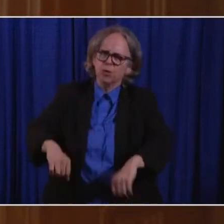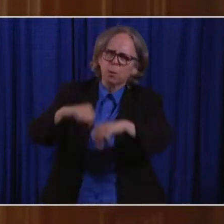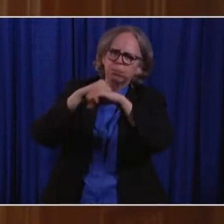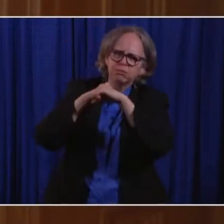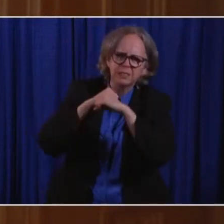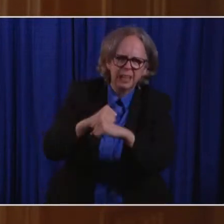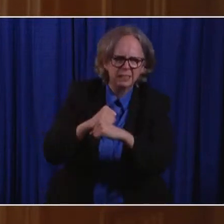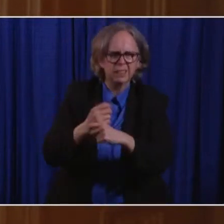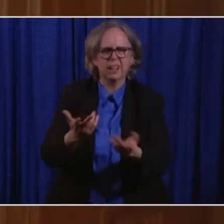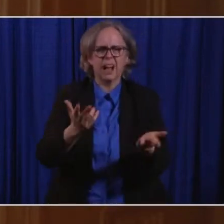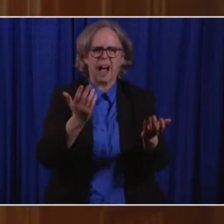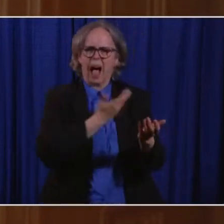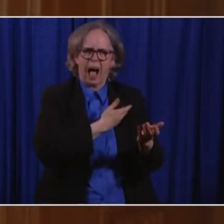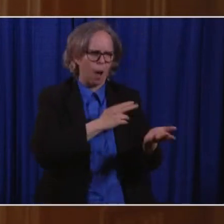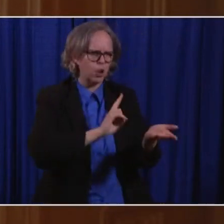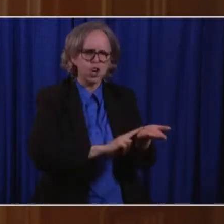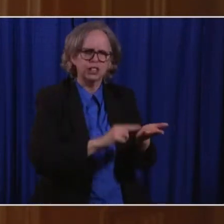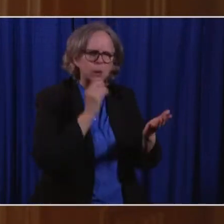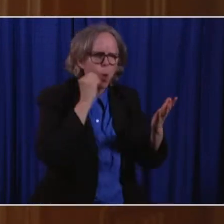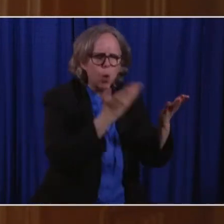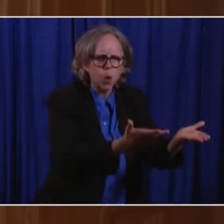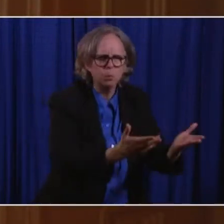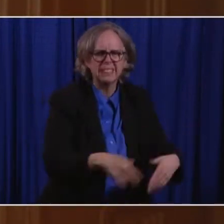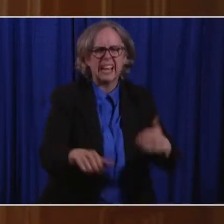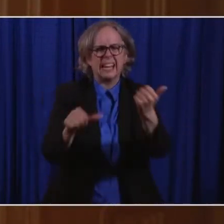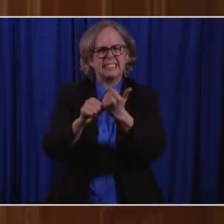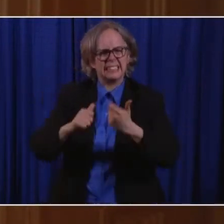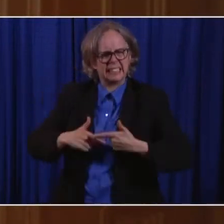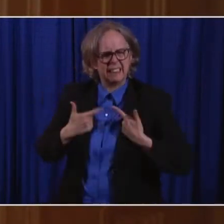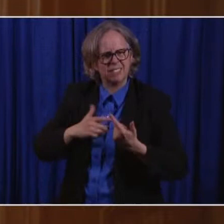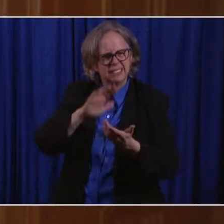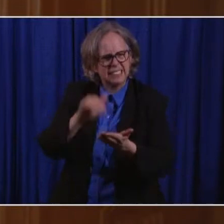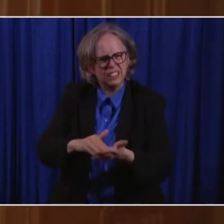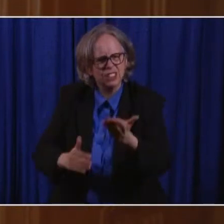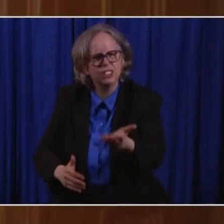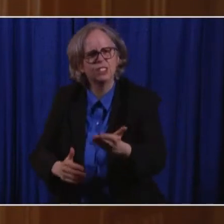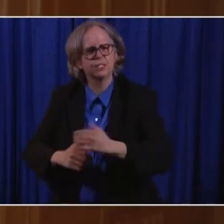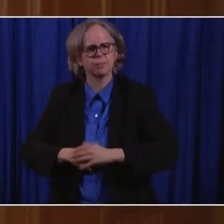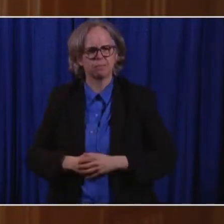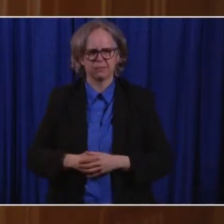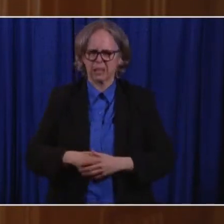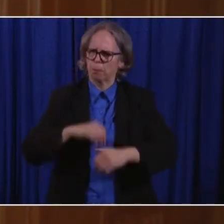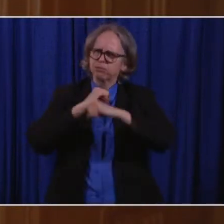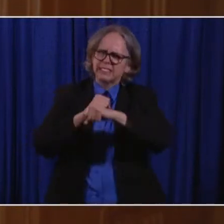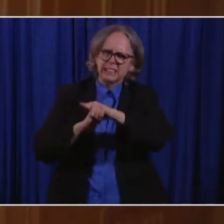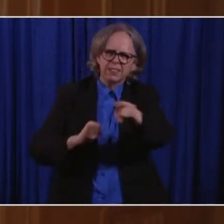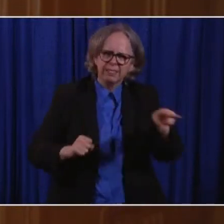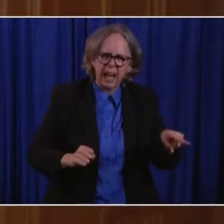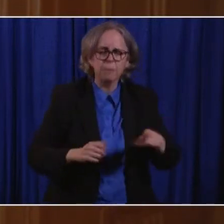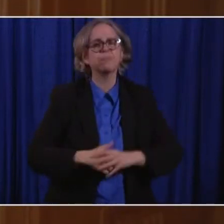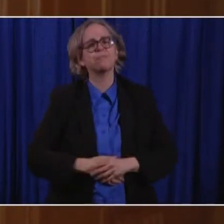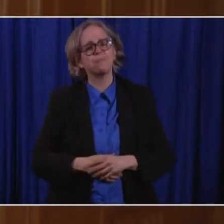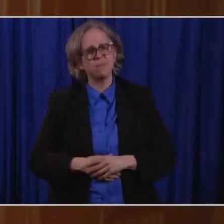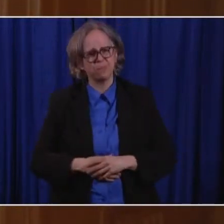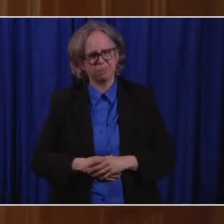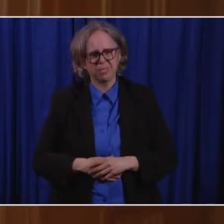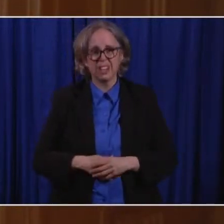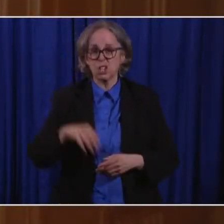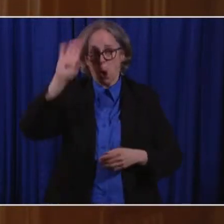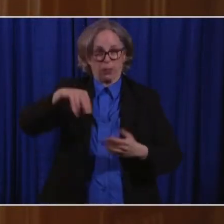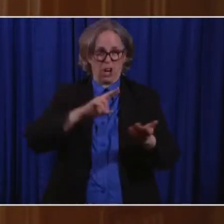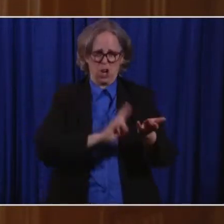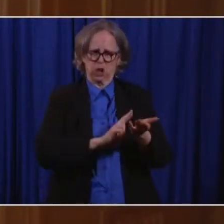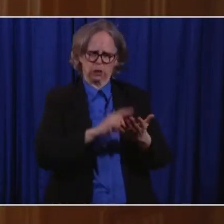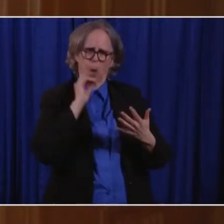nursing homes and assisted living facilities. When we first got the vaccine, we prioritized our nursing home residents. In the